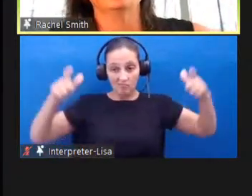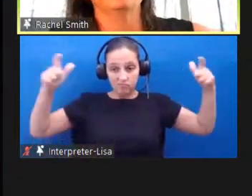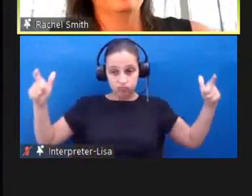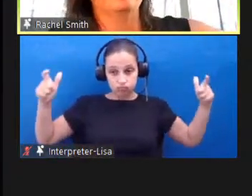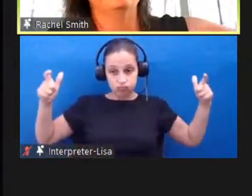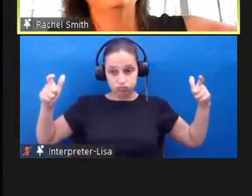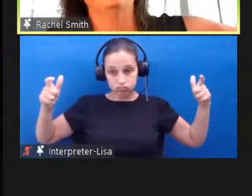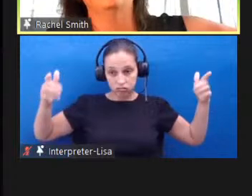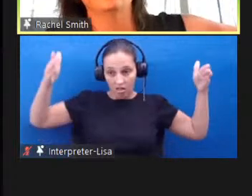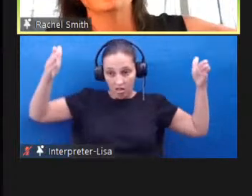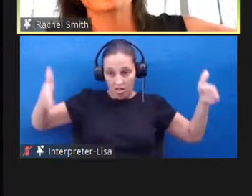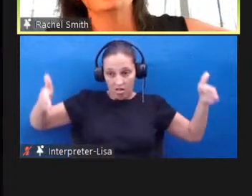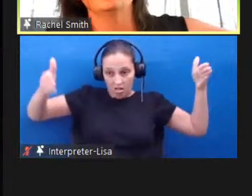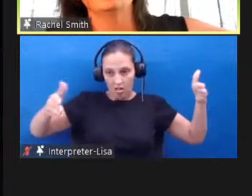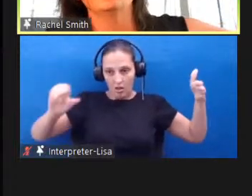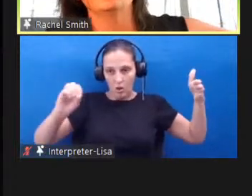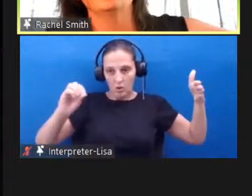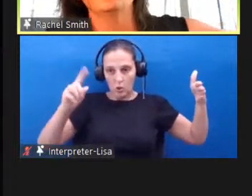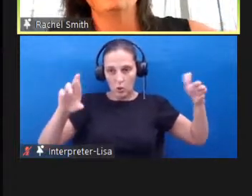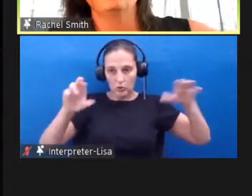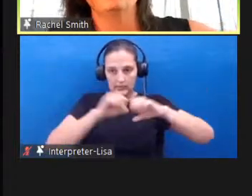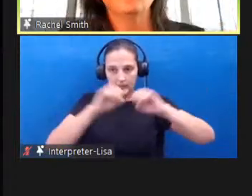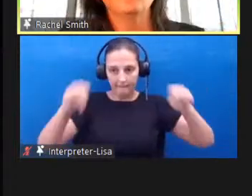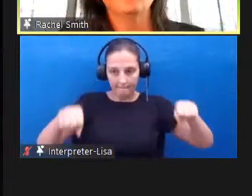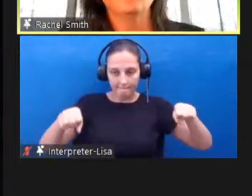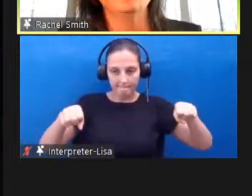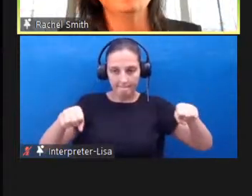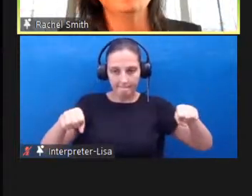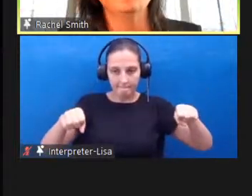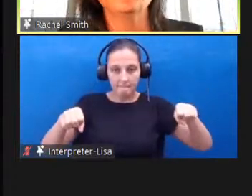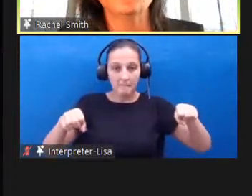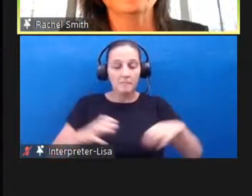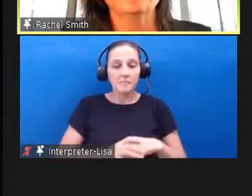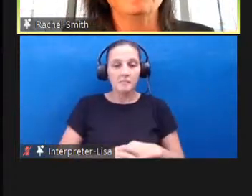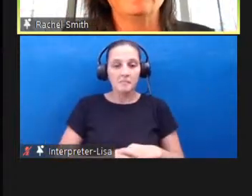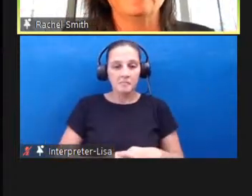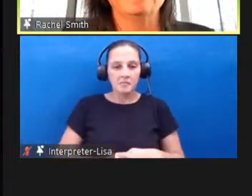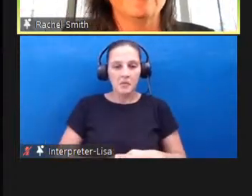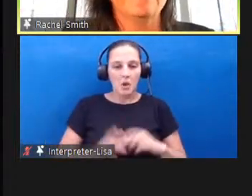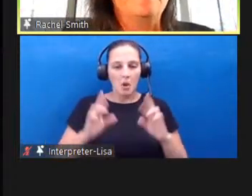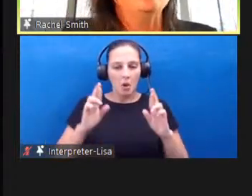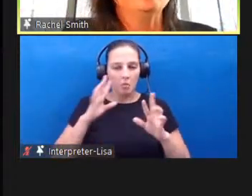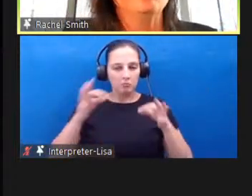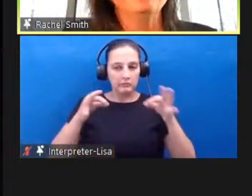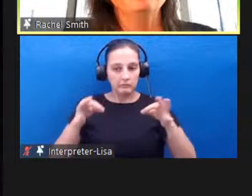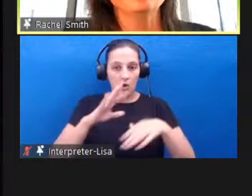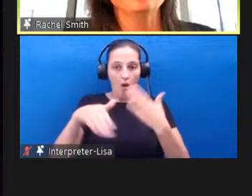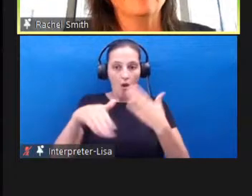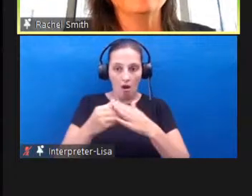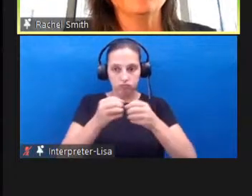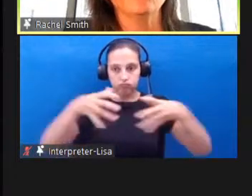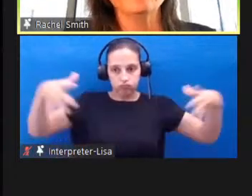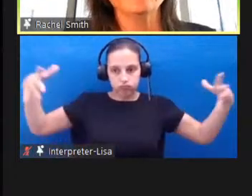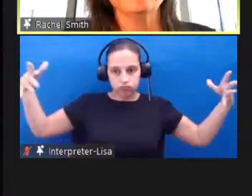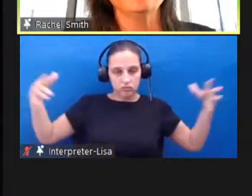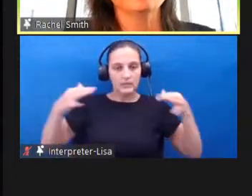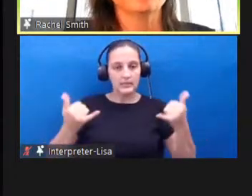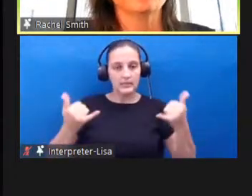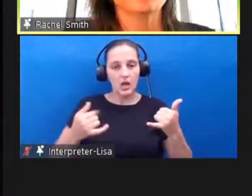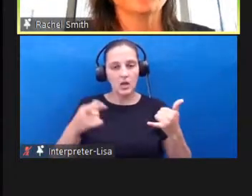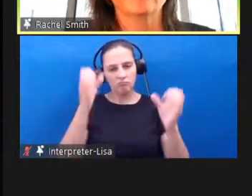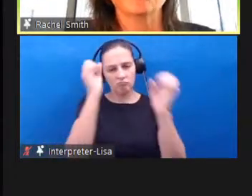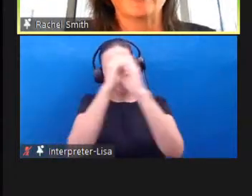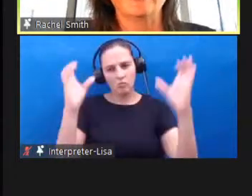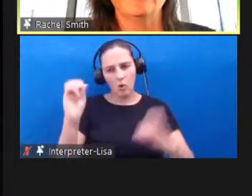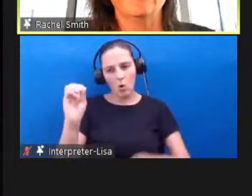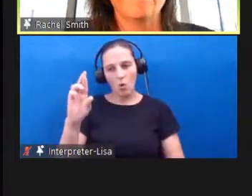solar system. And then, of course, and so hopefully we'll talk a little bit about that today. So when we visualize the orbits, these are shown